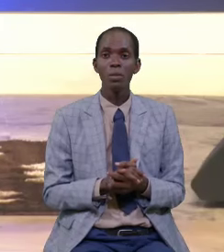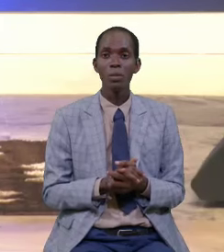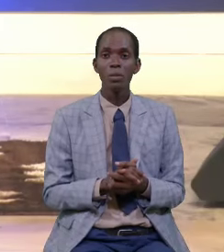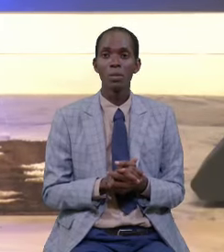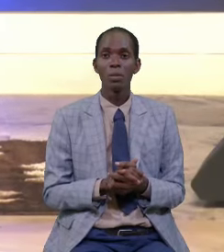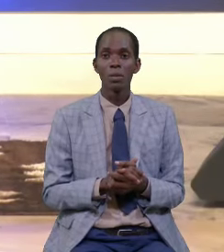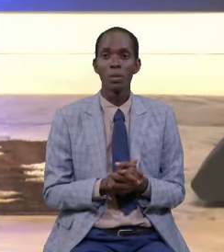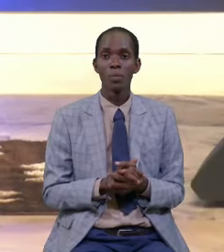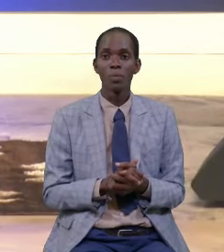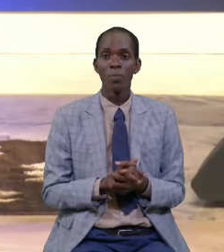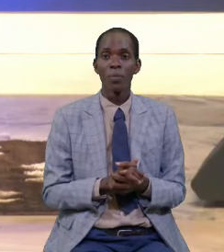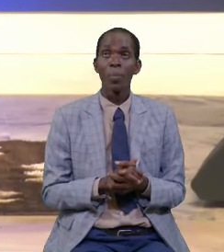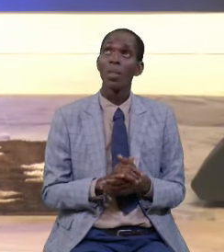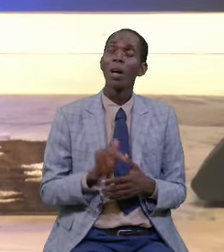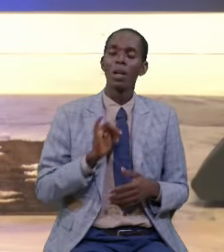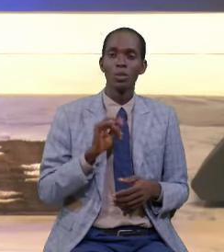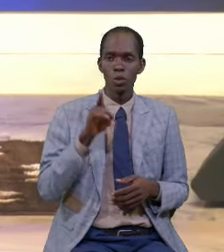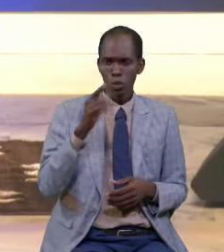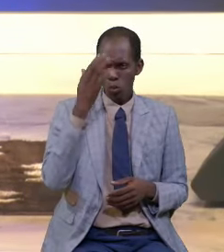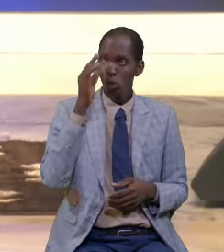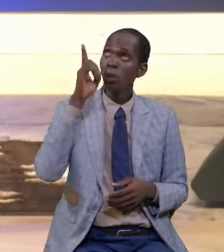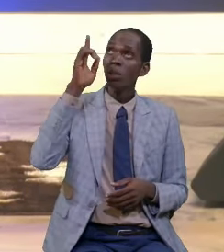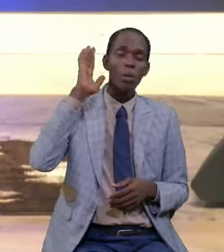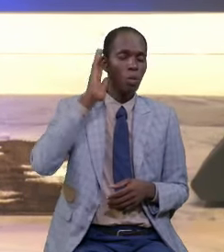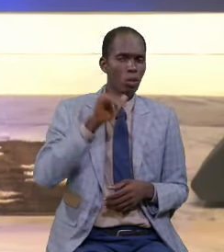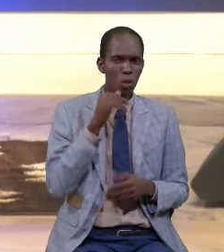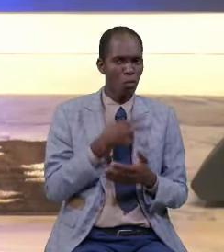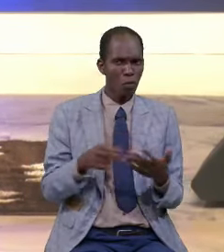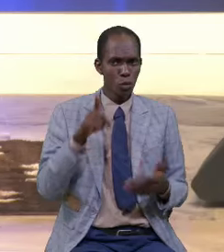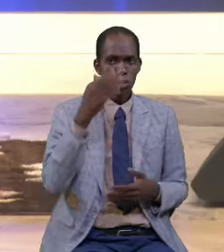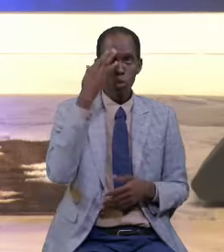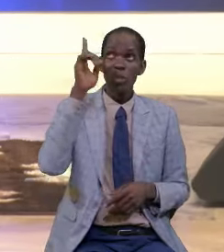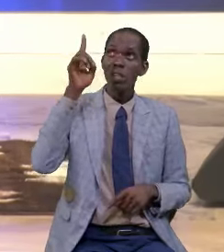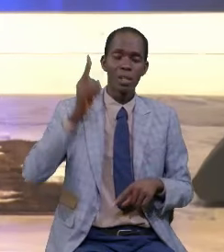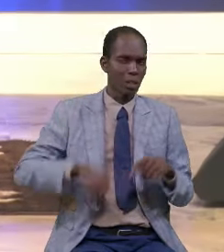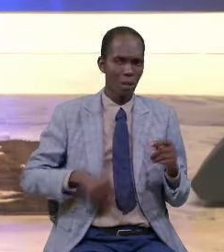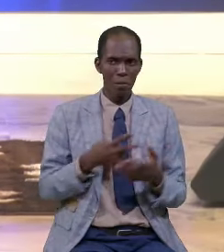You know he will not fail. You know he cannot fail.